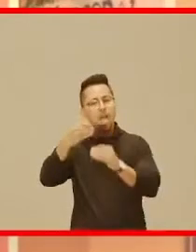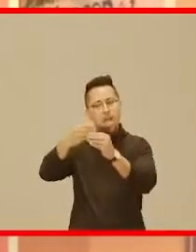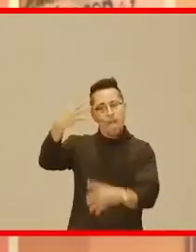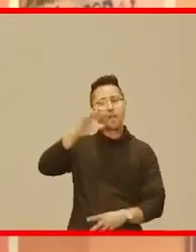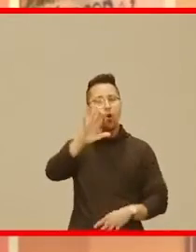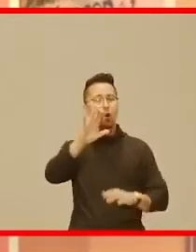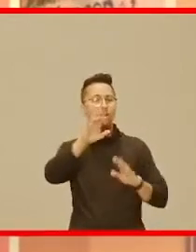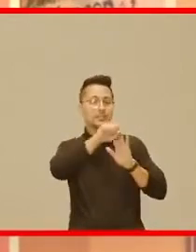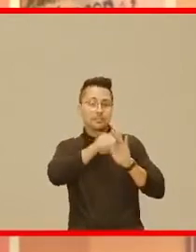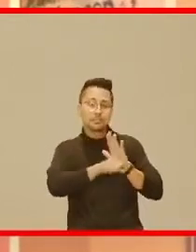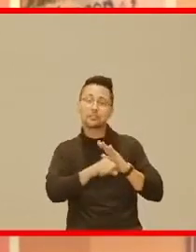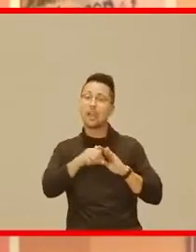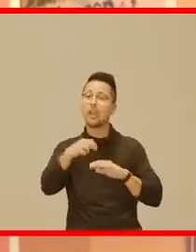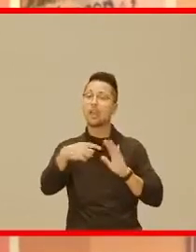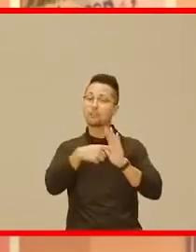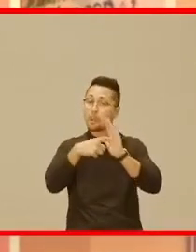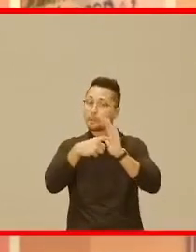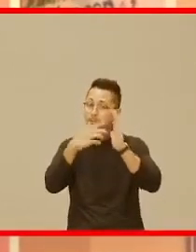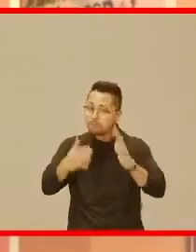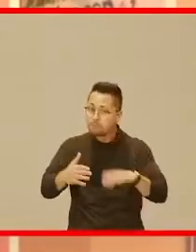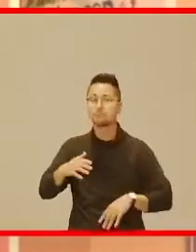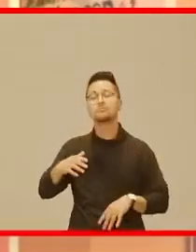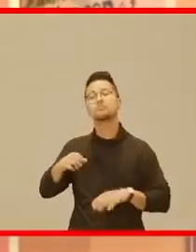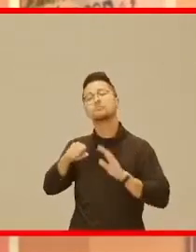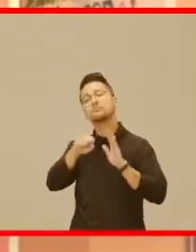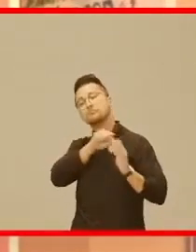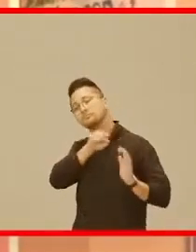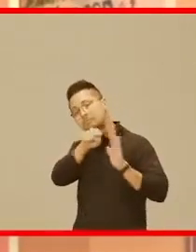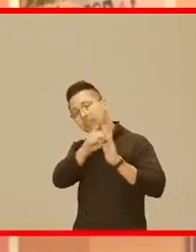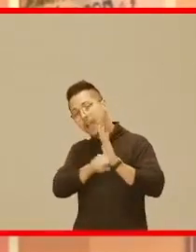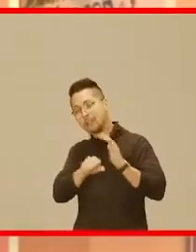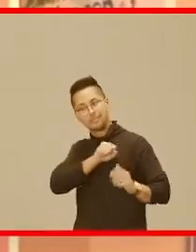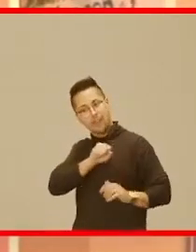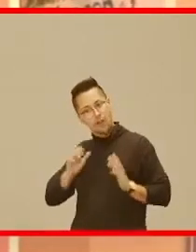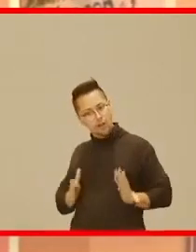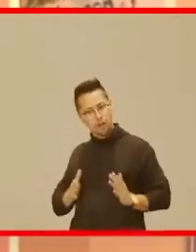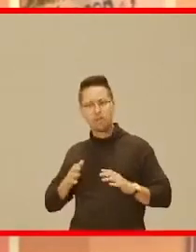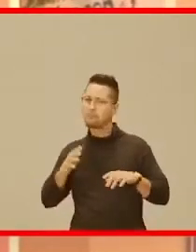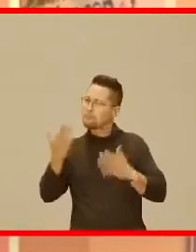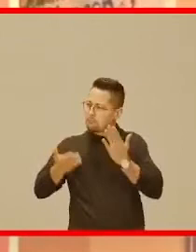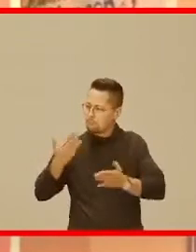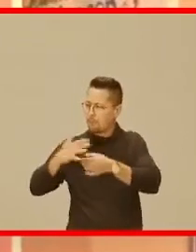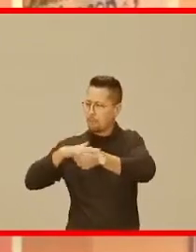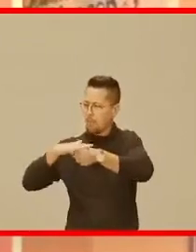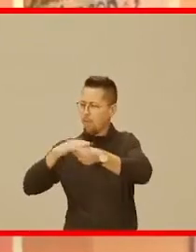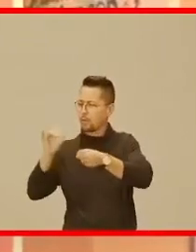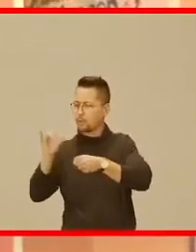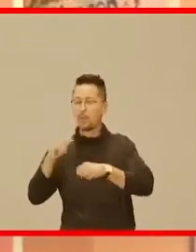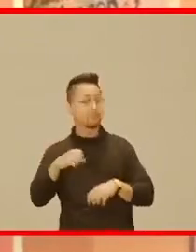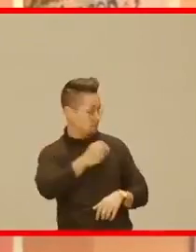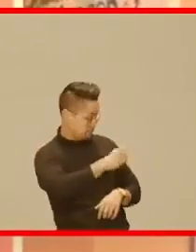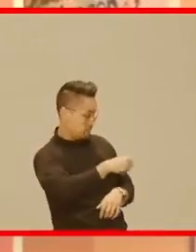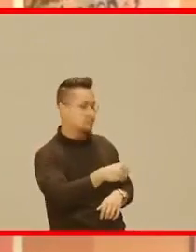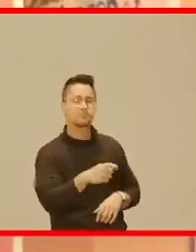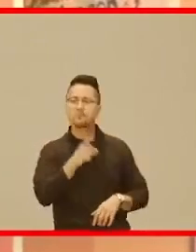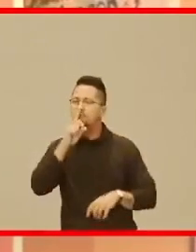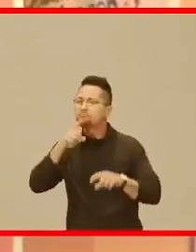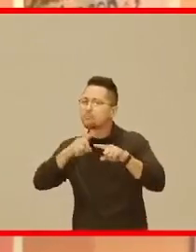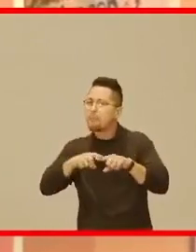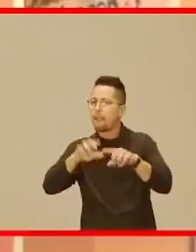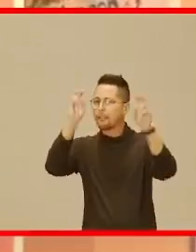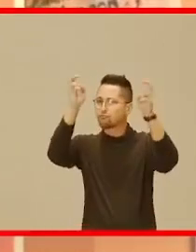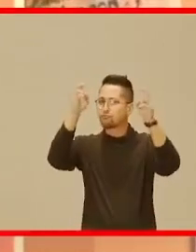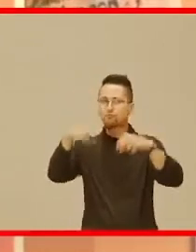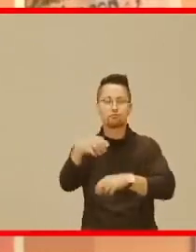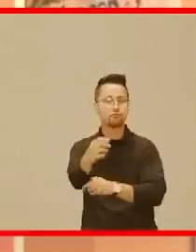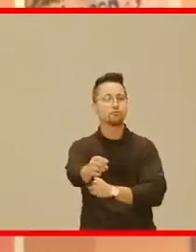state senator, and then I think your local people too. And so depending on the issue, so if it's like a local issue like we